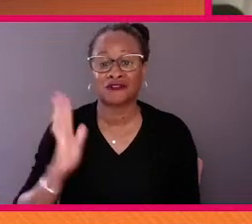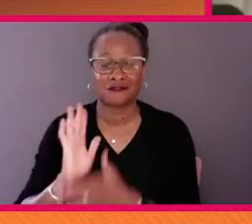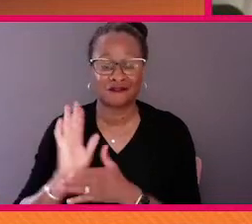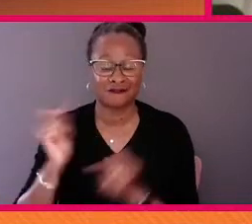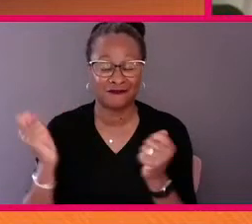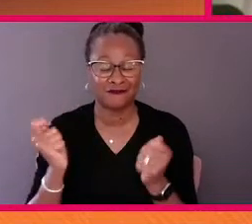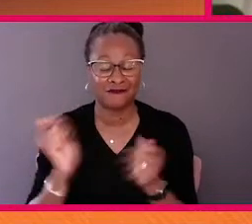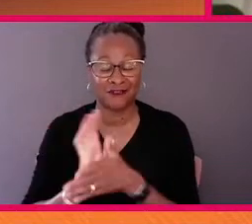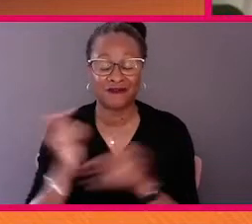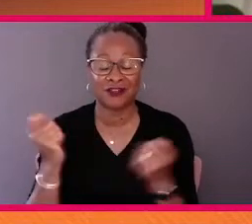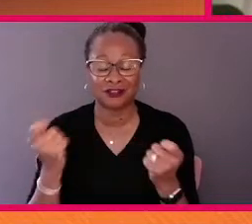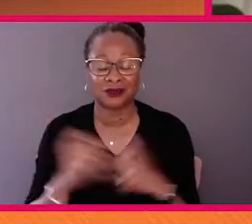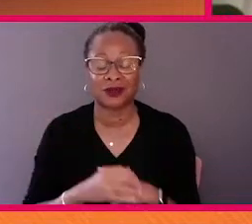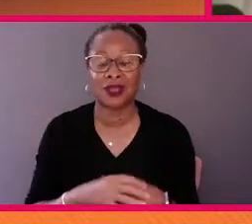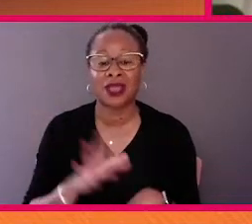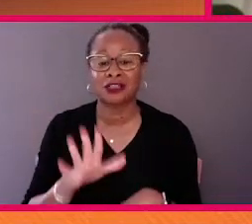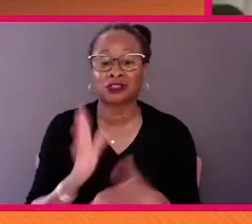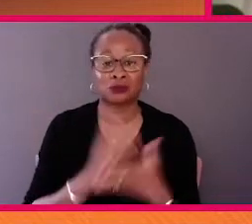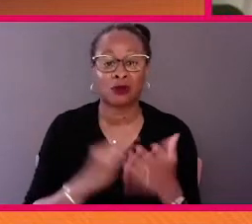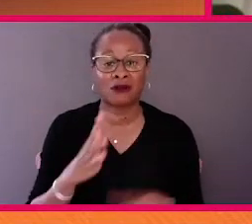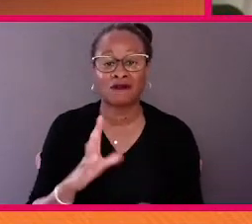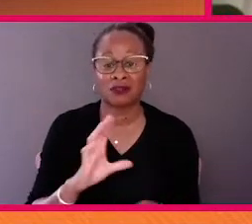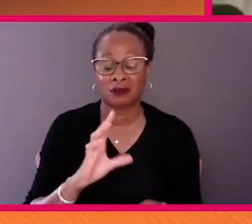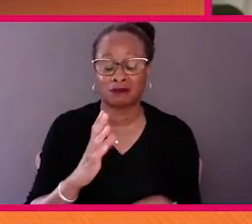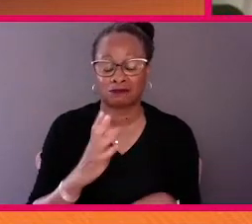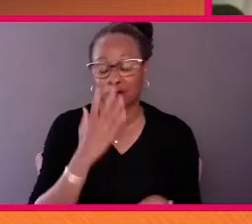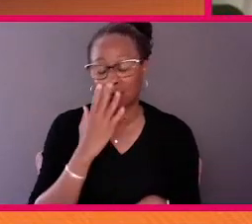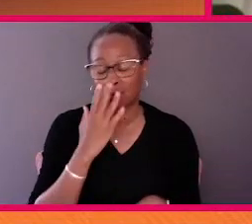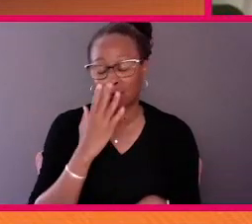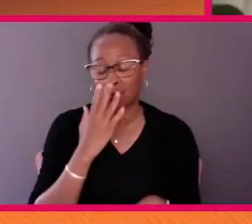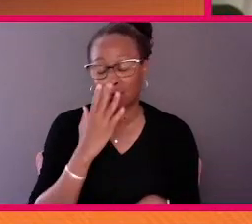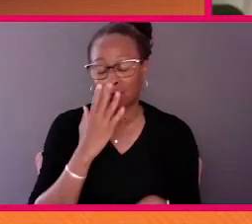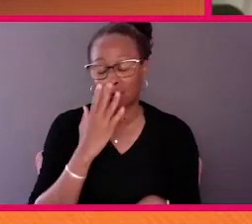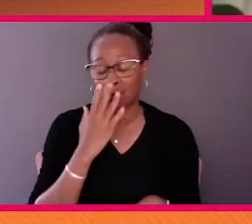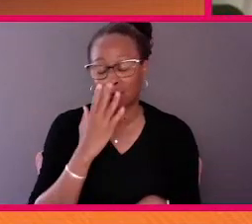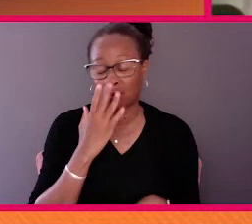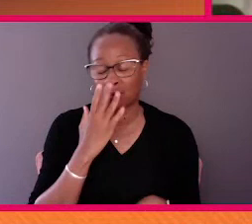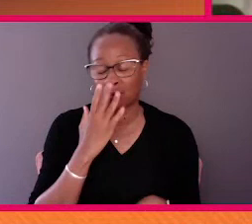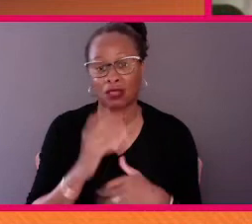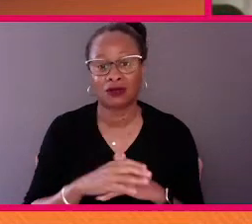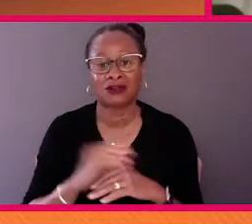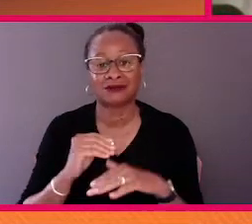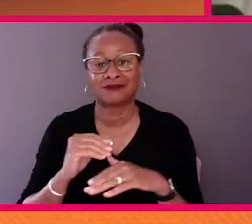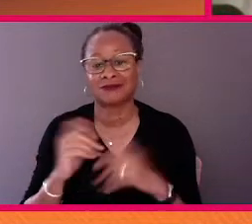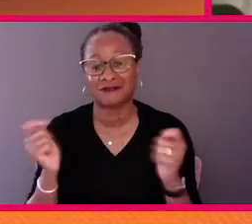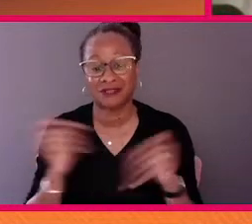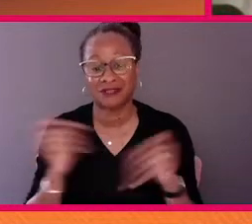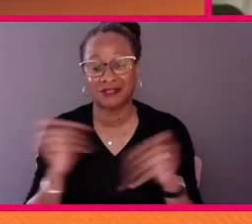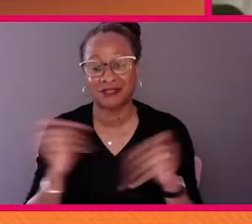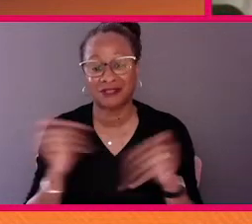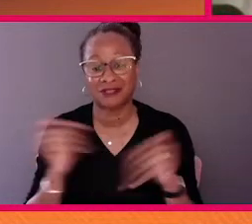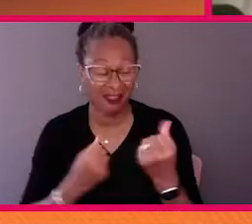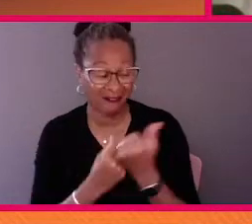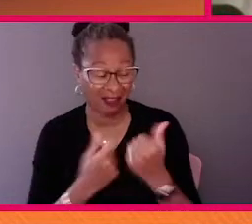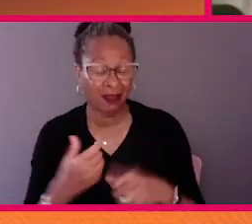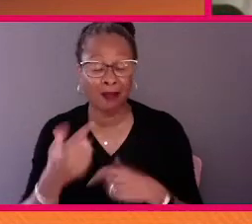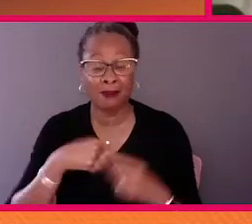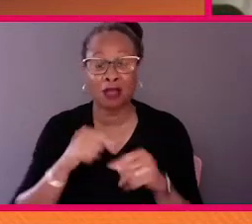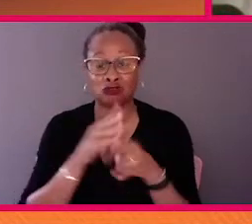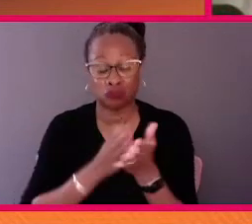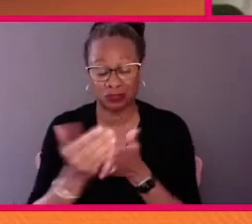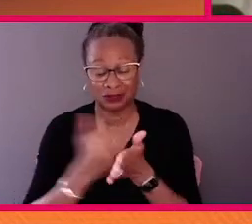Color Collective, a group that advocates around greater transparency and accountability in film